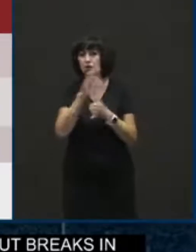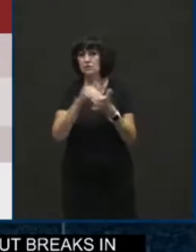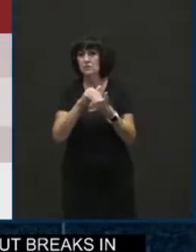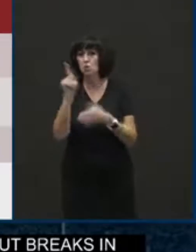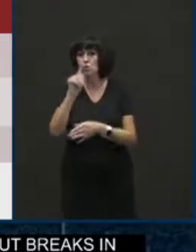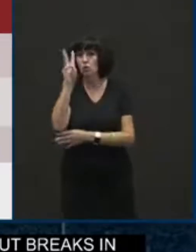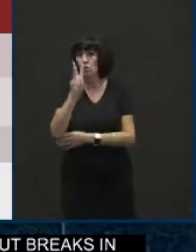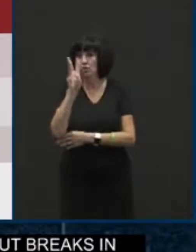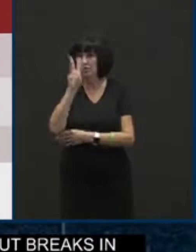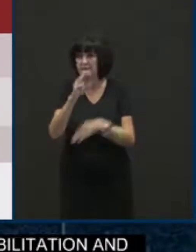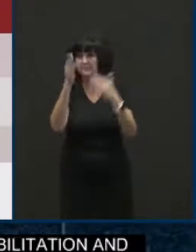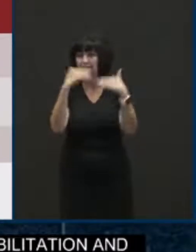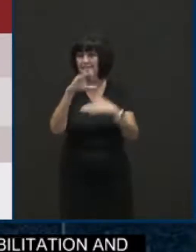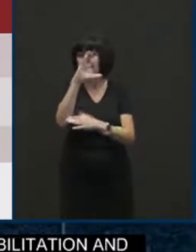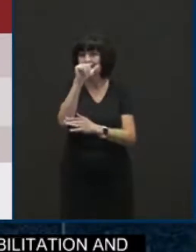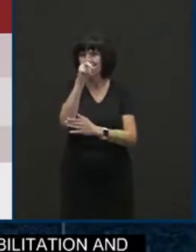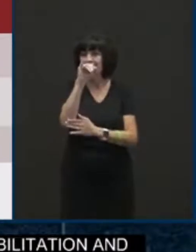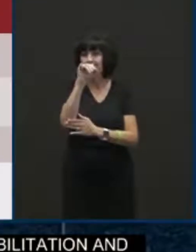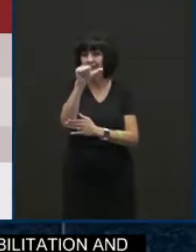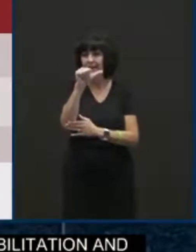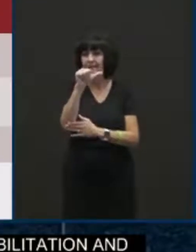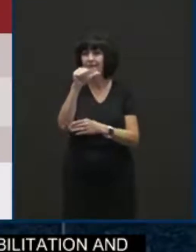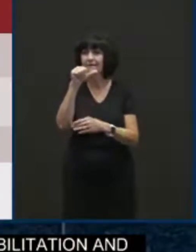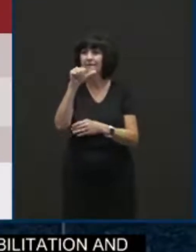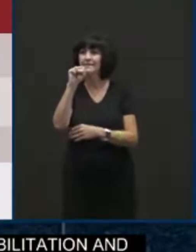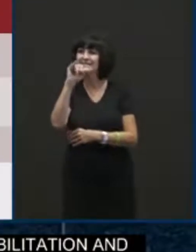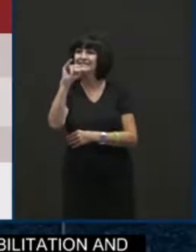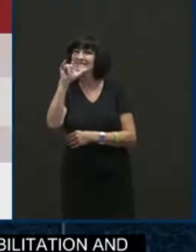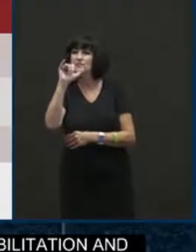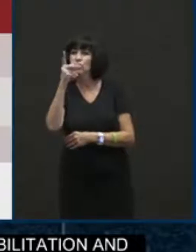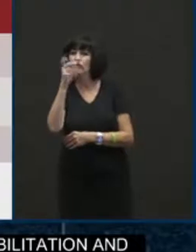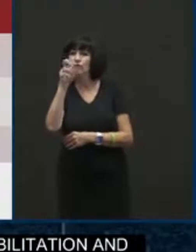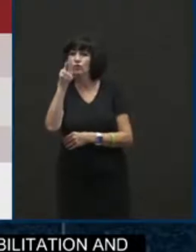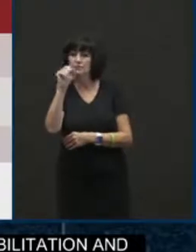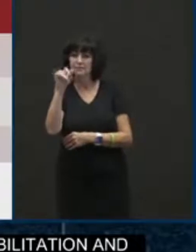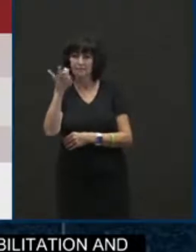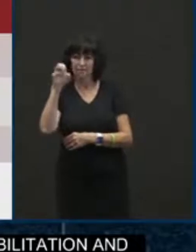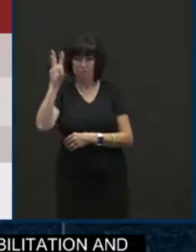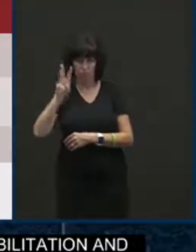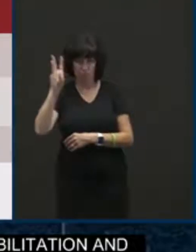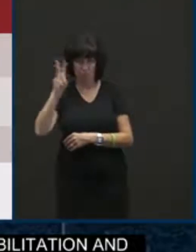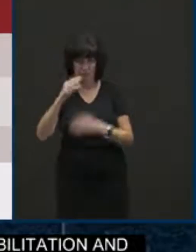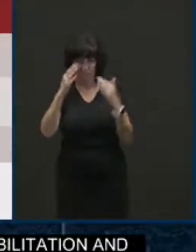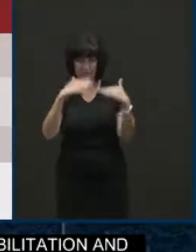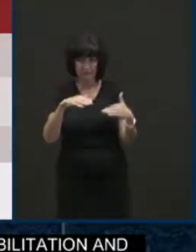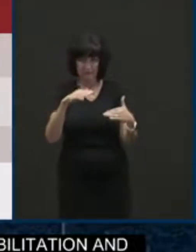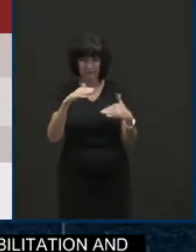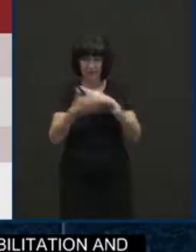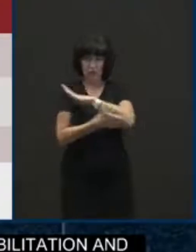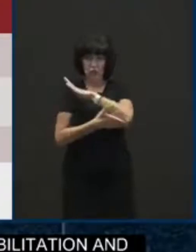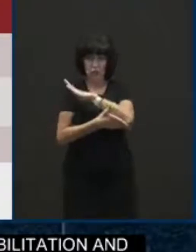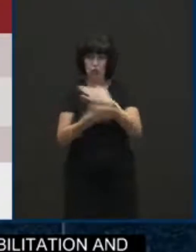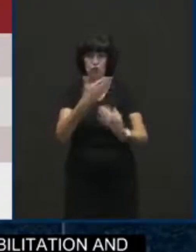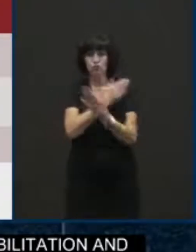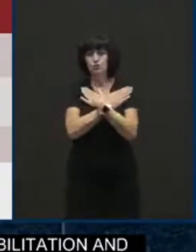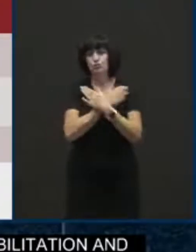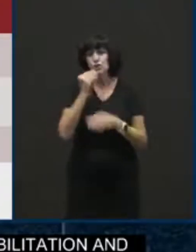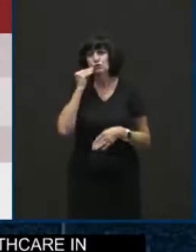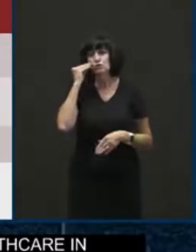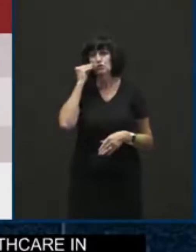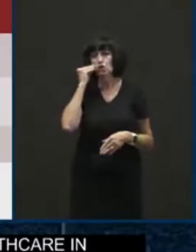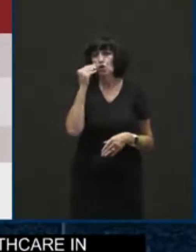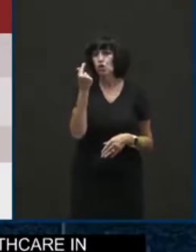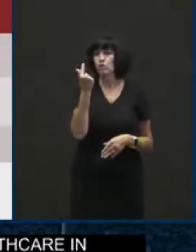in Silverside, and the Country West Rest Home in Greenwood. In all 3 of